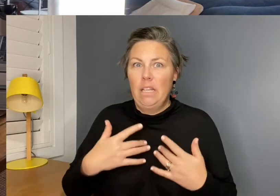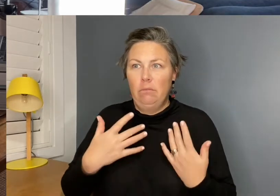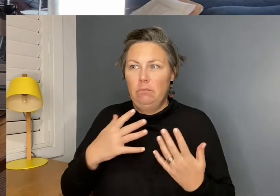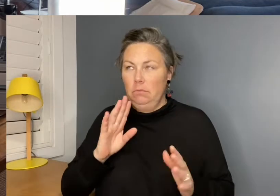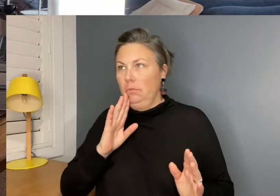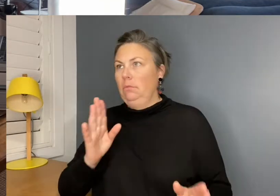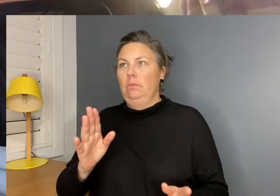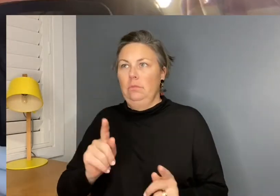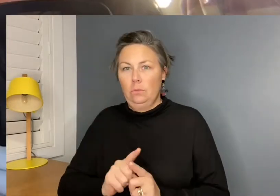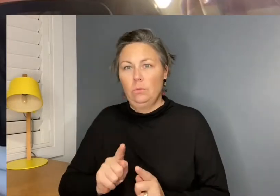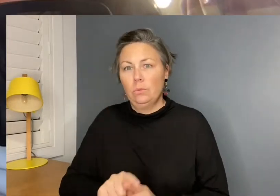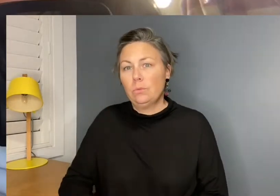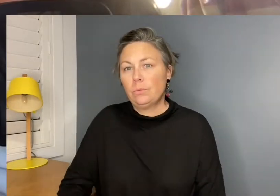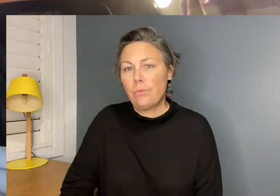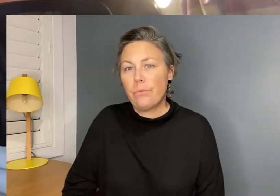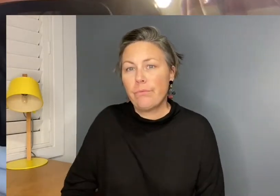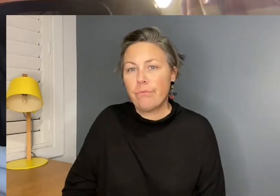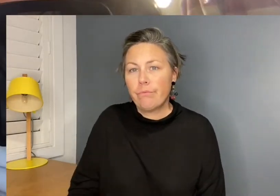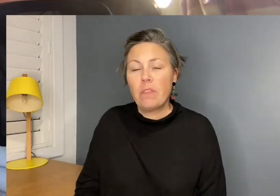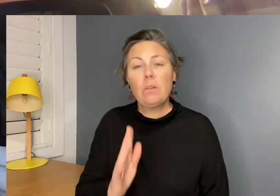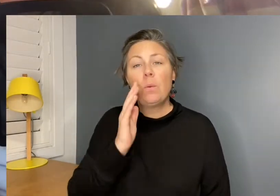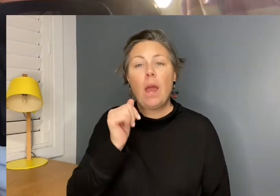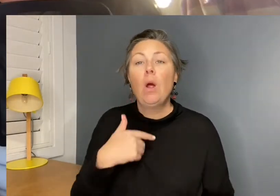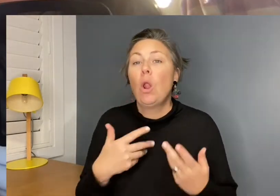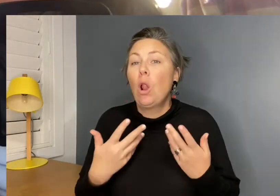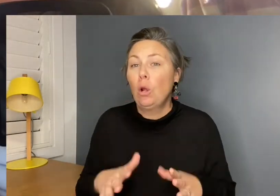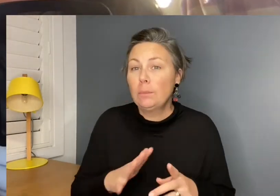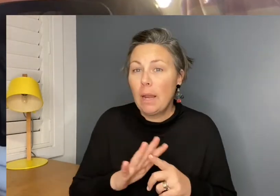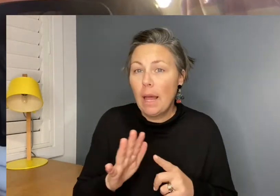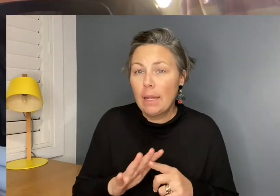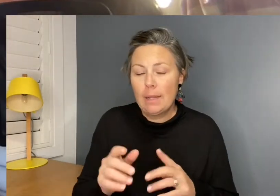just quite incredible, that feeling as well.